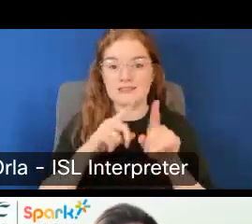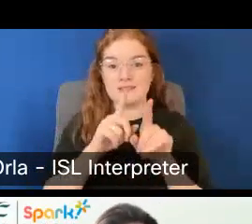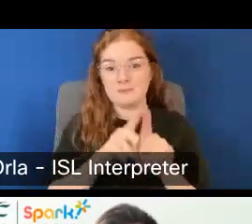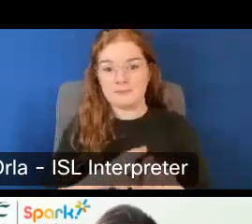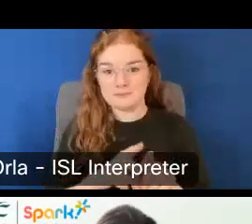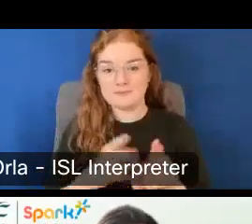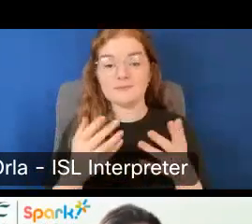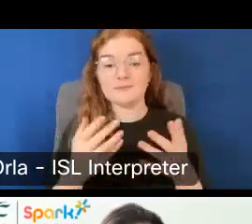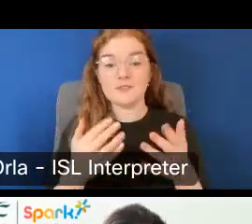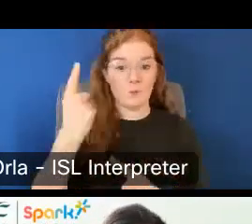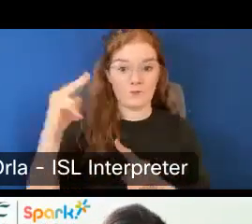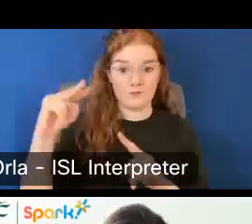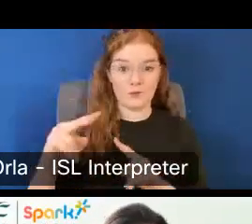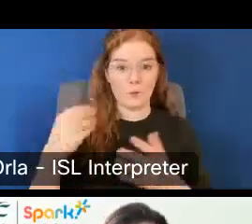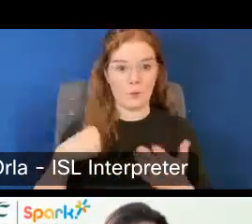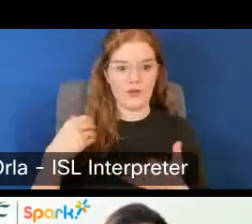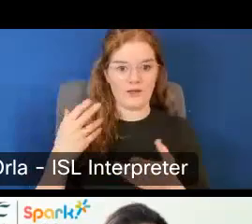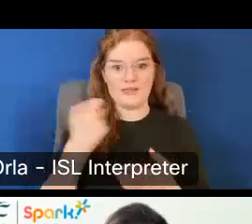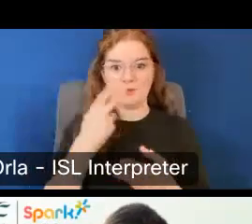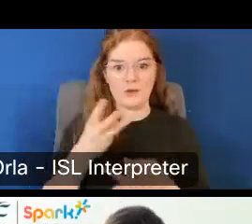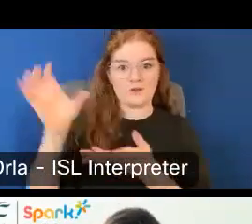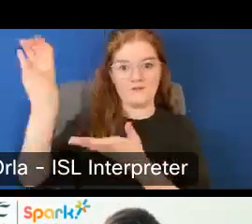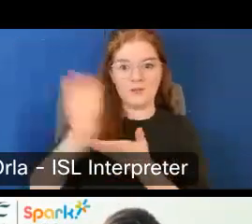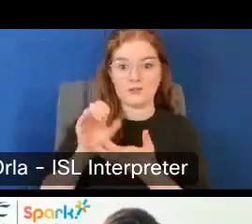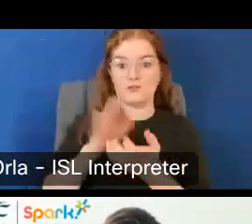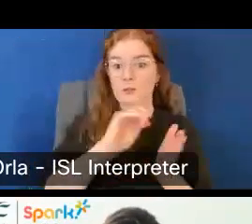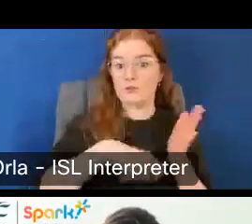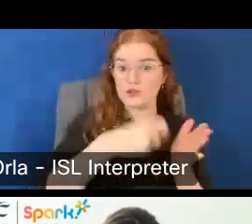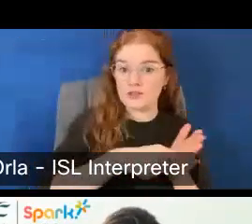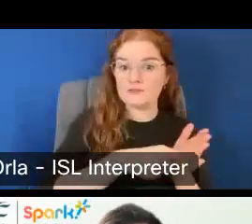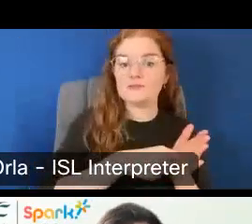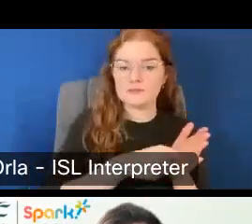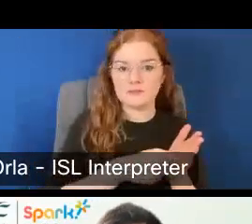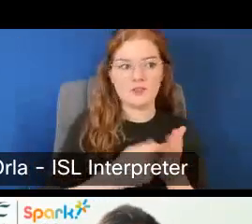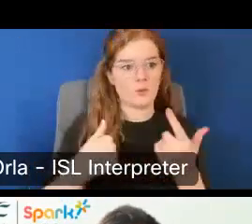from one perspective, we're a funding stream for projects. We are an